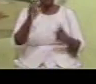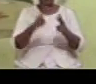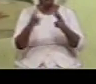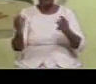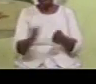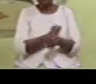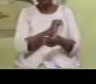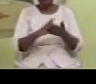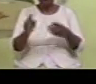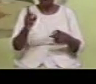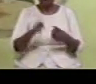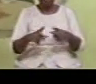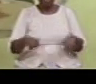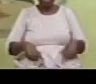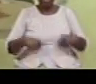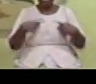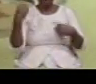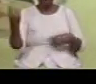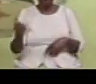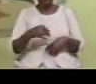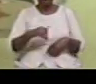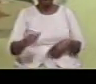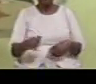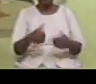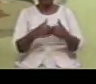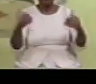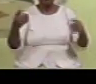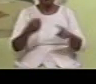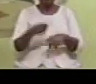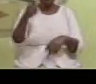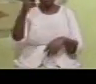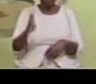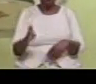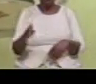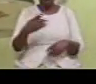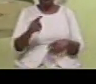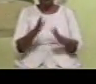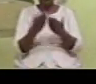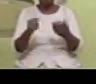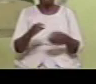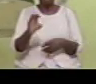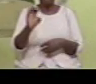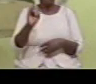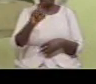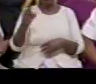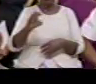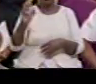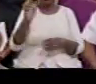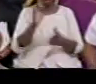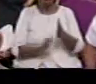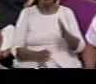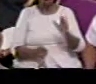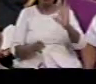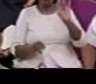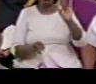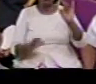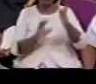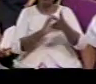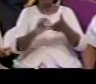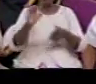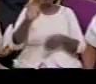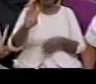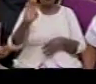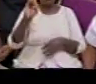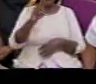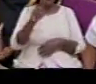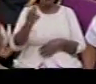separation from God. In the book of Ezekiel, in chapter 18, I read in verse 4, Ezekiel chapter 18,